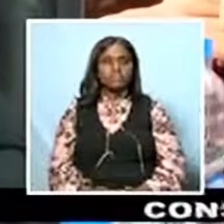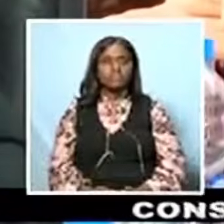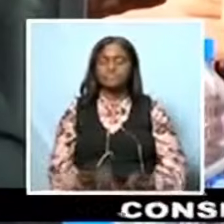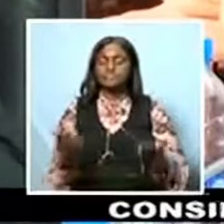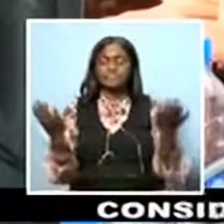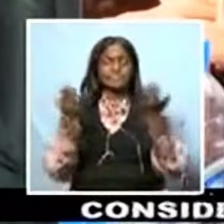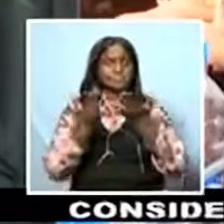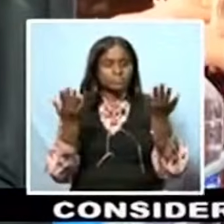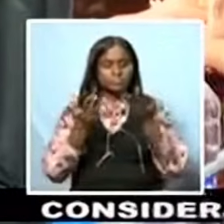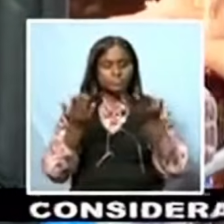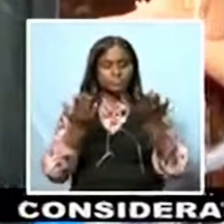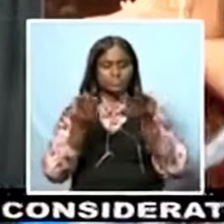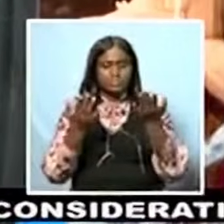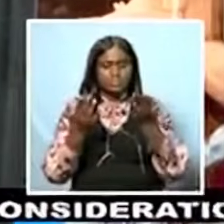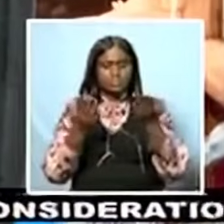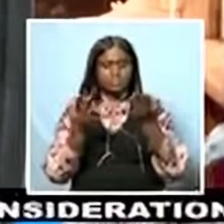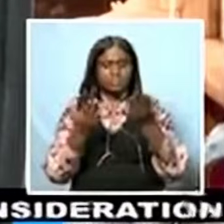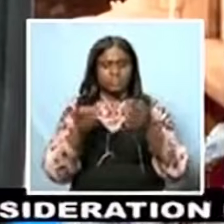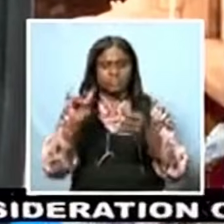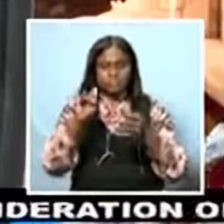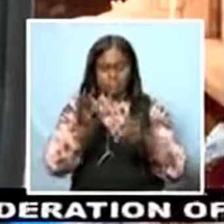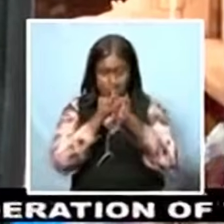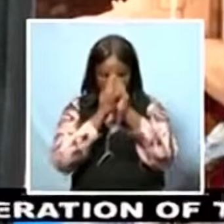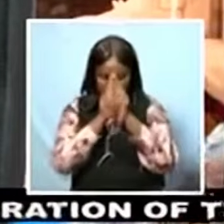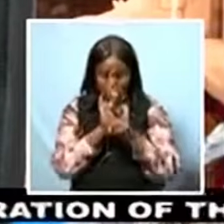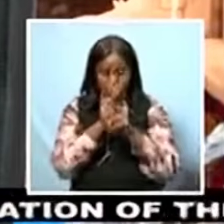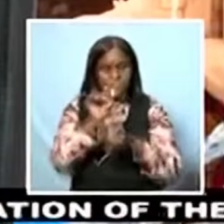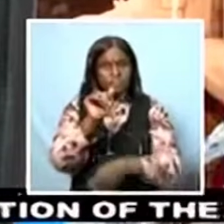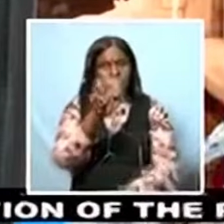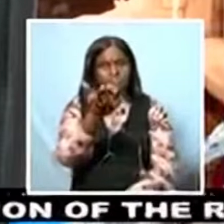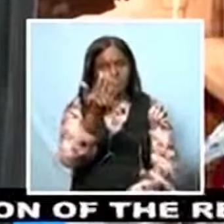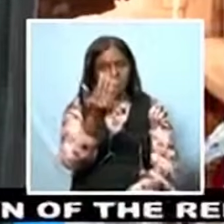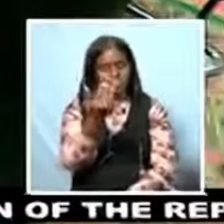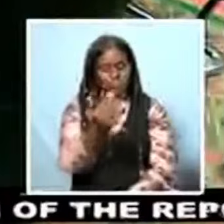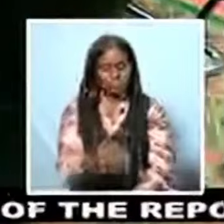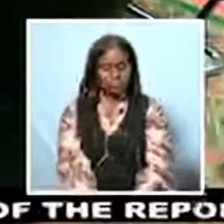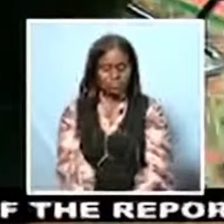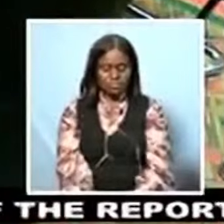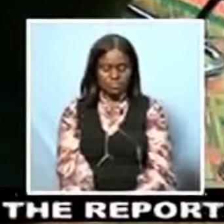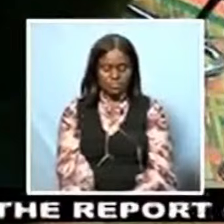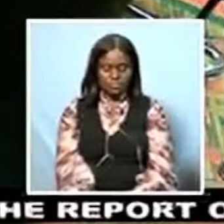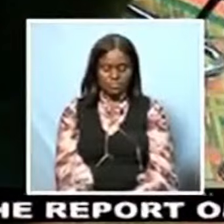Nothing? Yes, honorable. Yes?